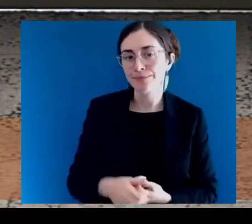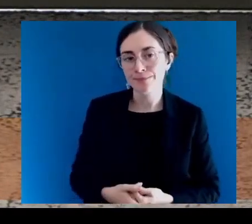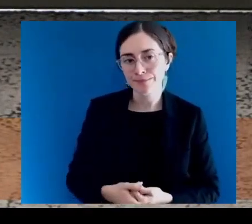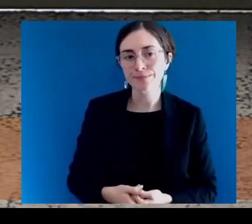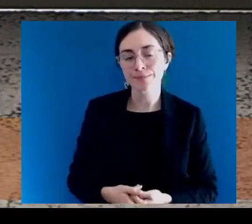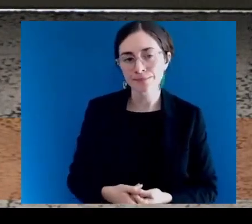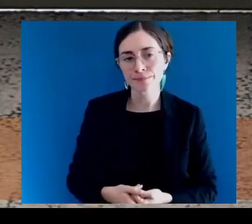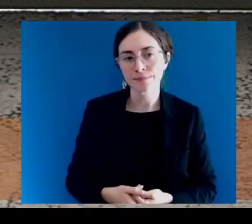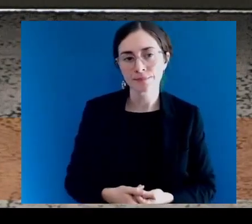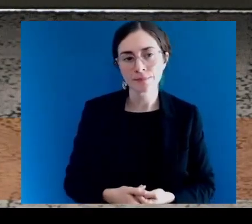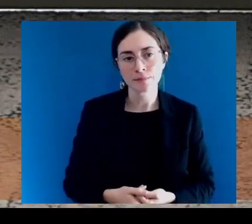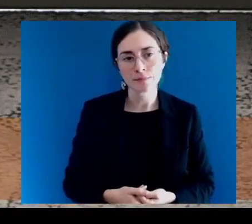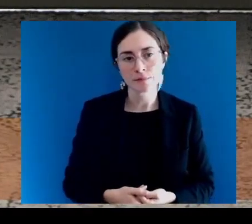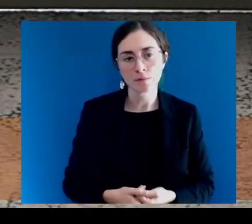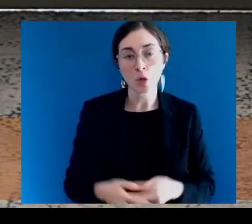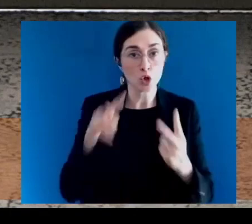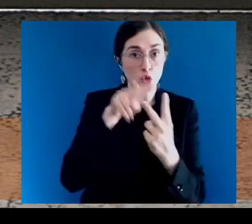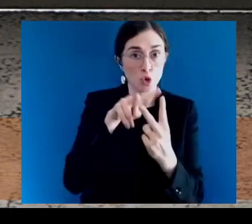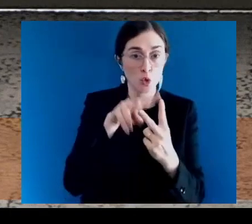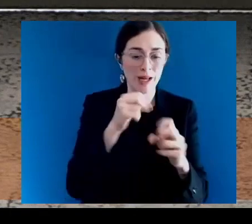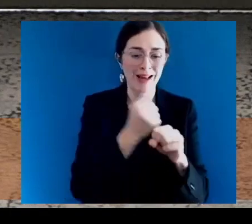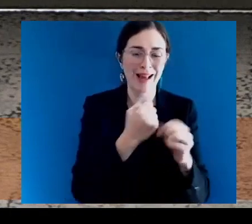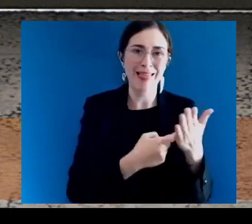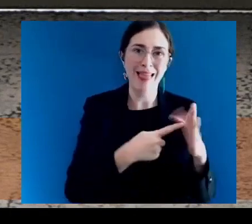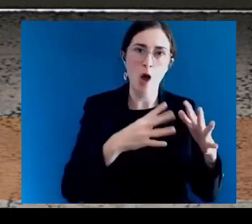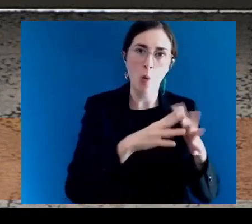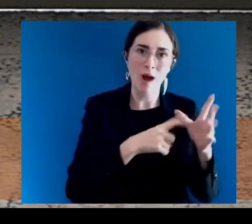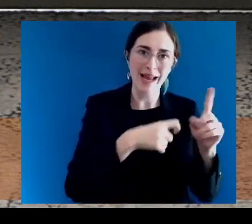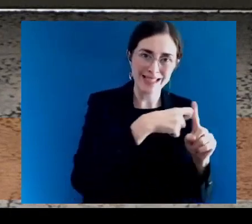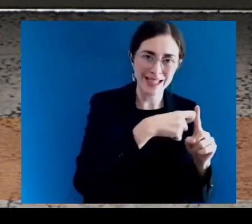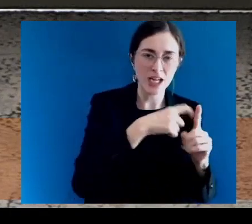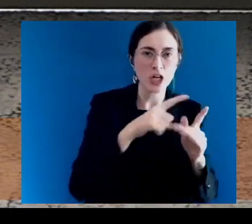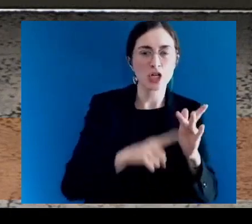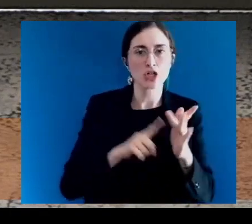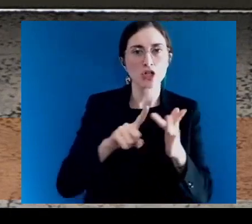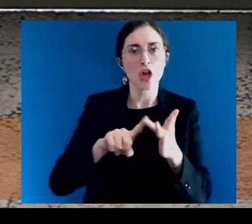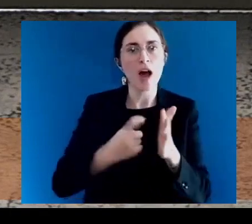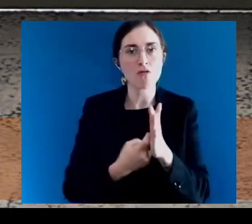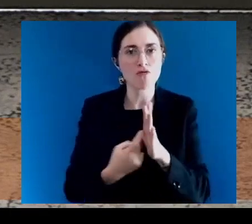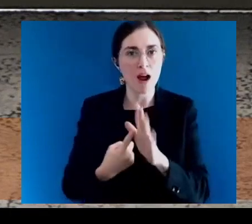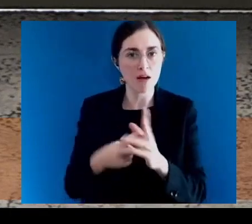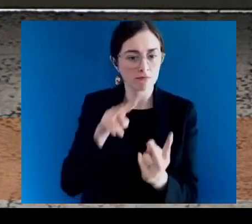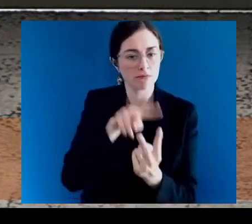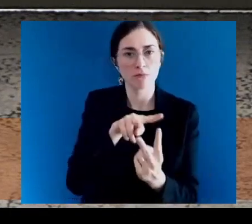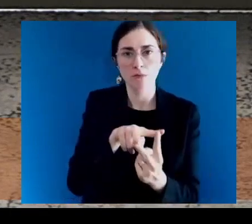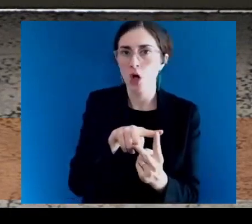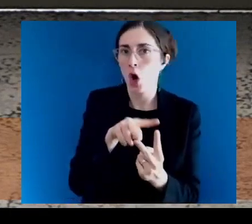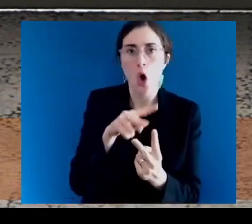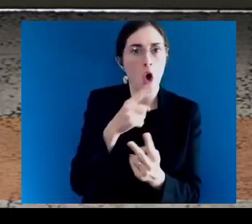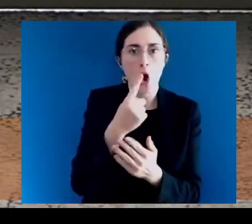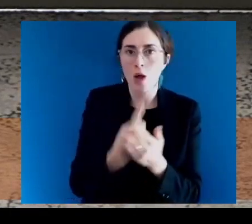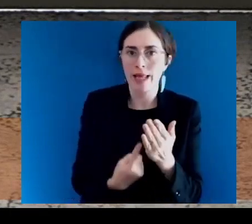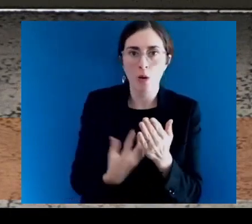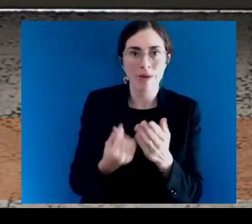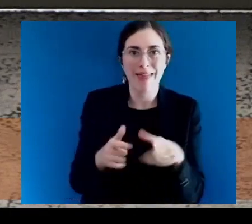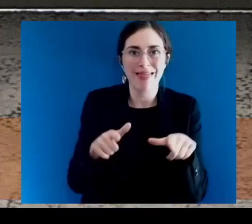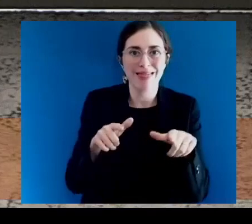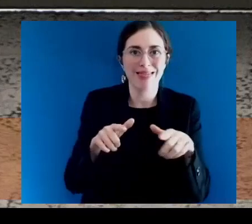Only Glawak and Jarra have land use Aboriginal agreements at the moment. Is that correct? Correct.